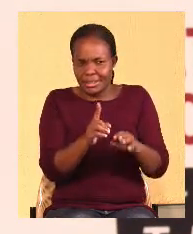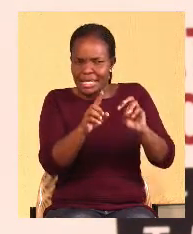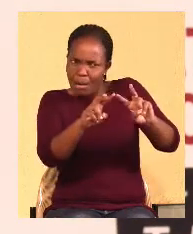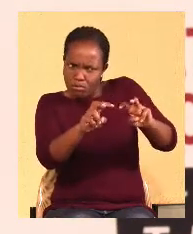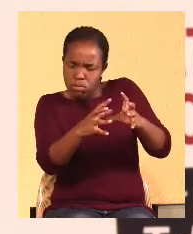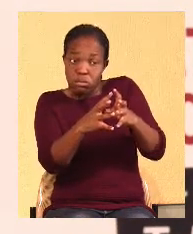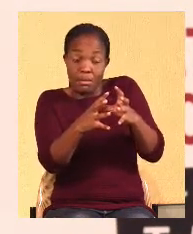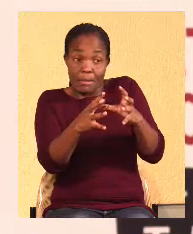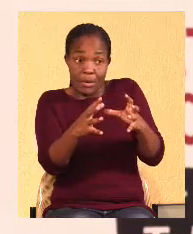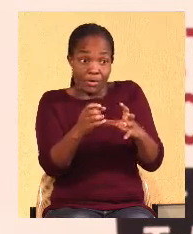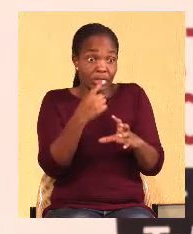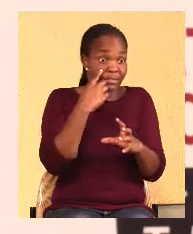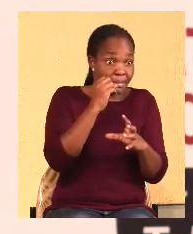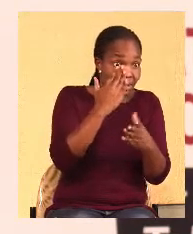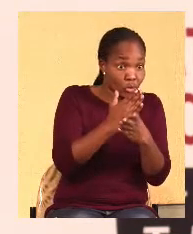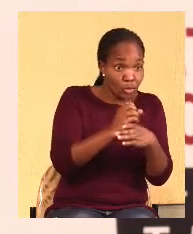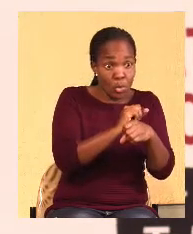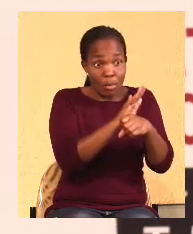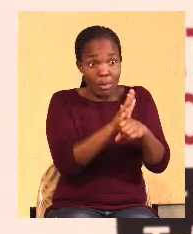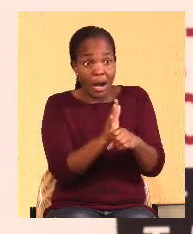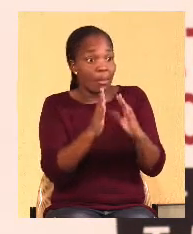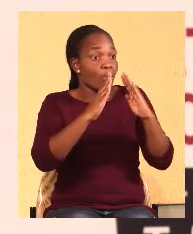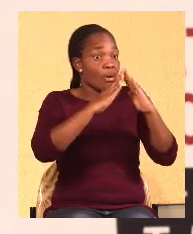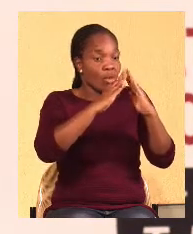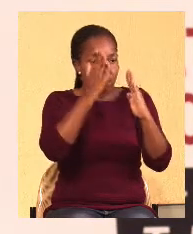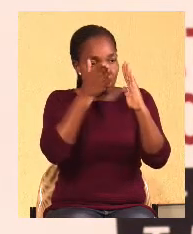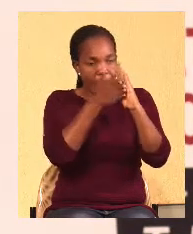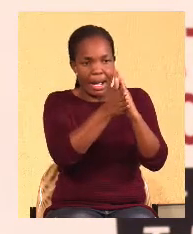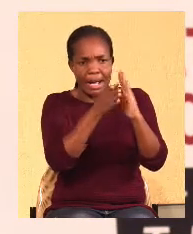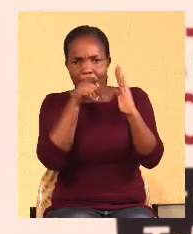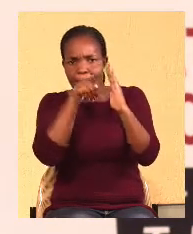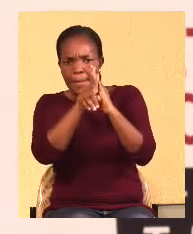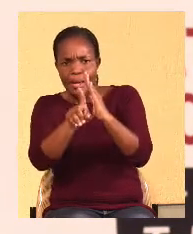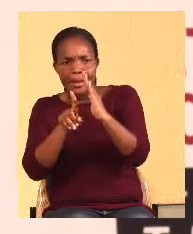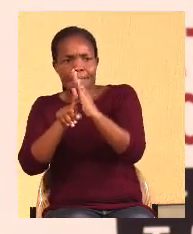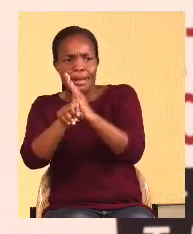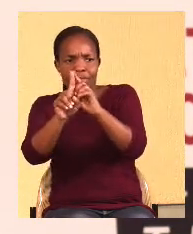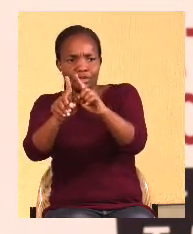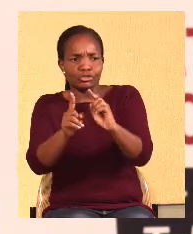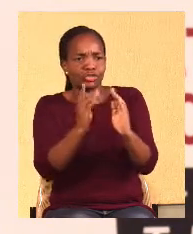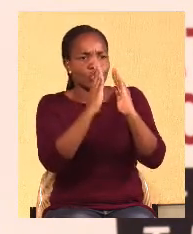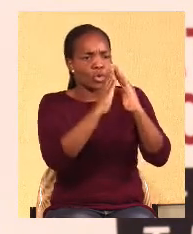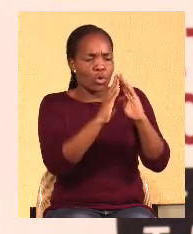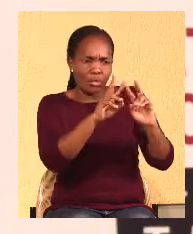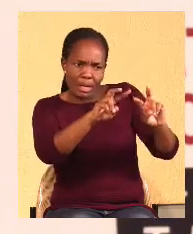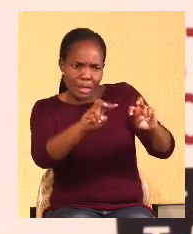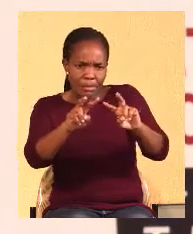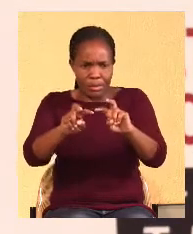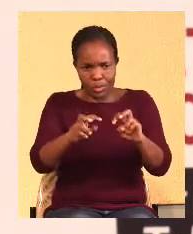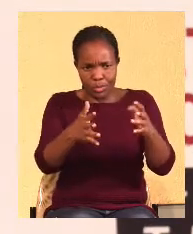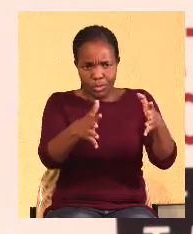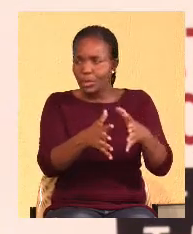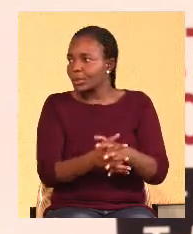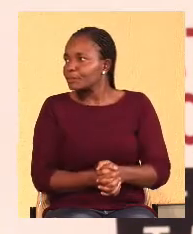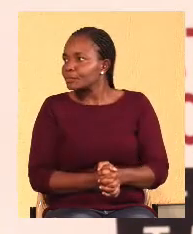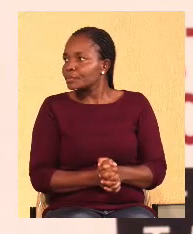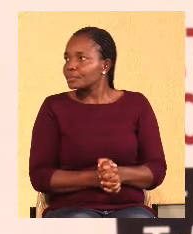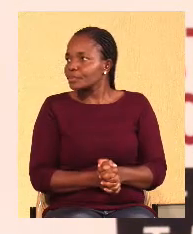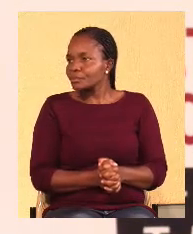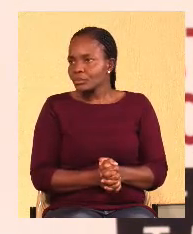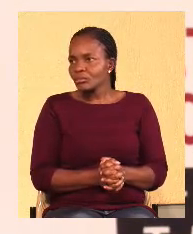investigating, in this case, swabbing at home or at facilities. Just to mention the few, because we are